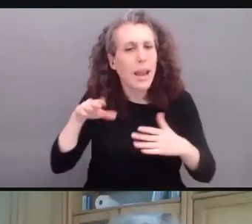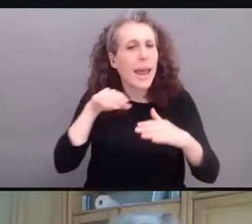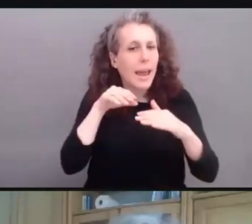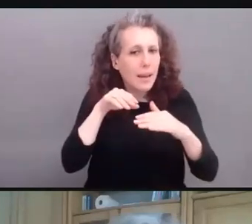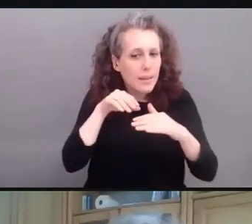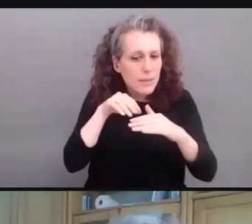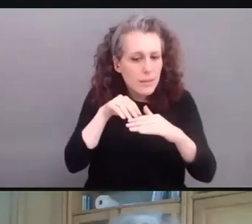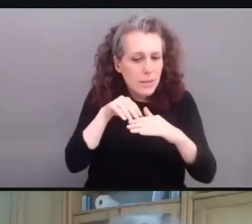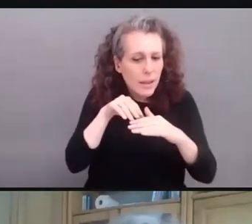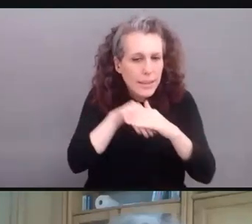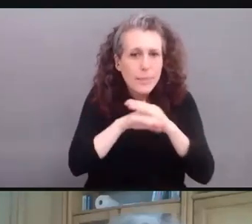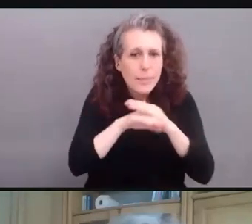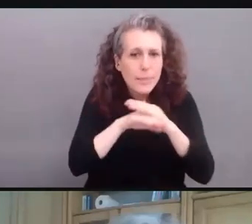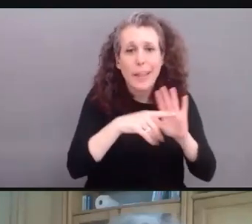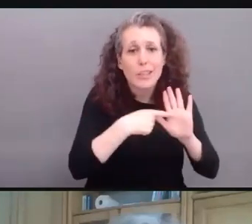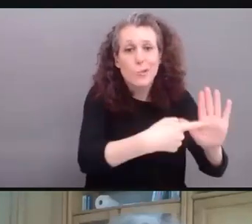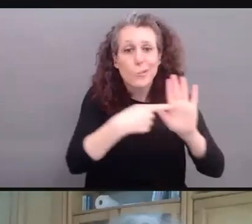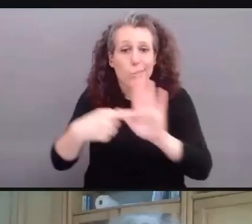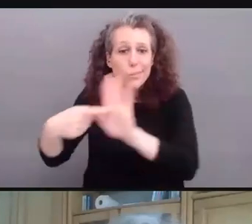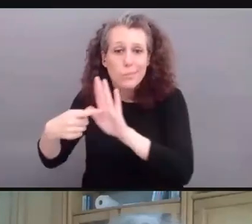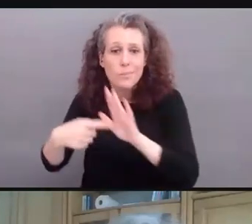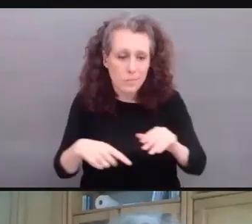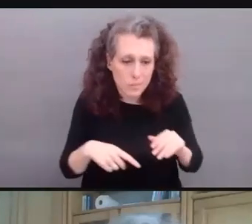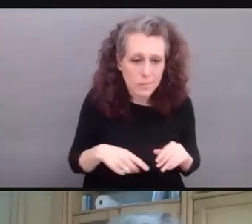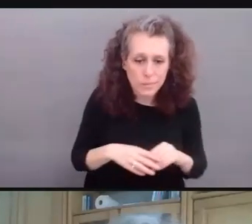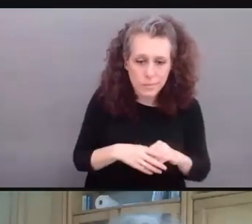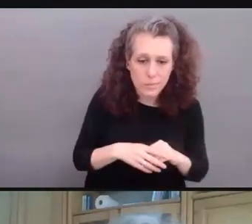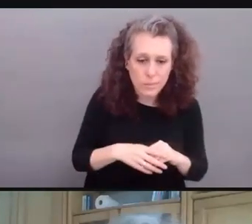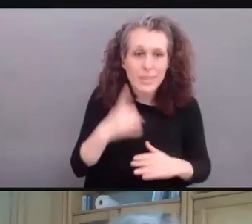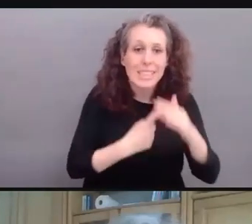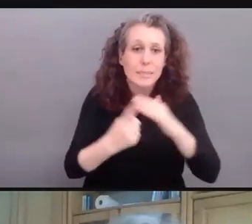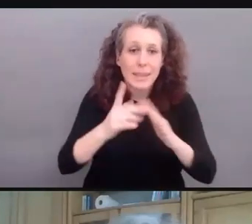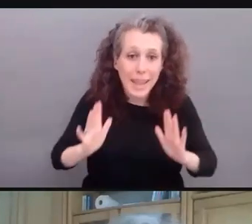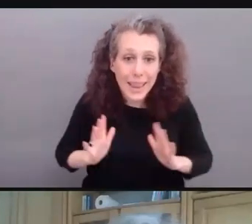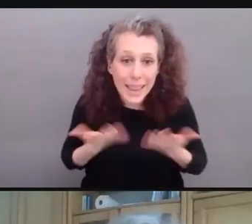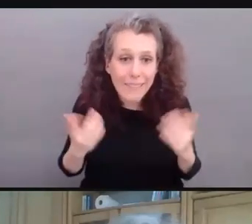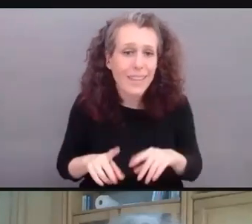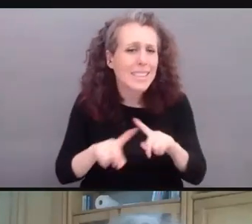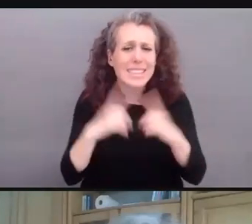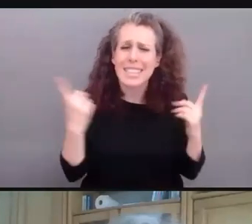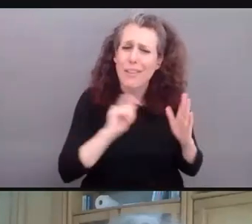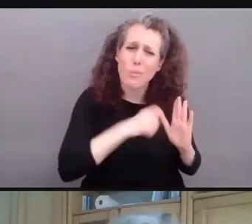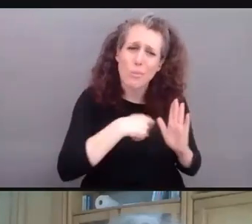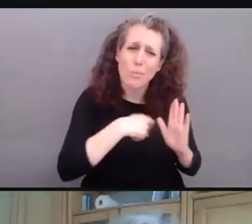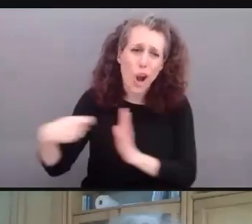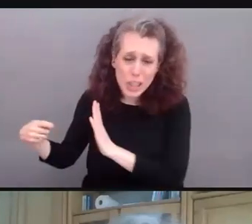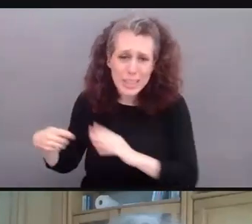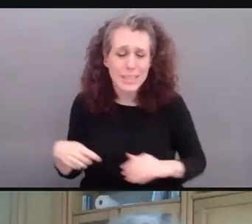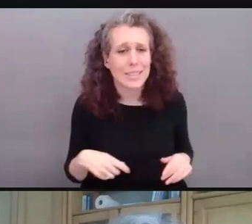design exhibitions, design handbook for barrier-free living, design for research projects, author and jury